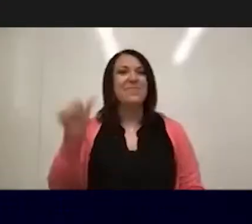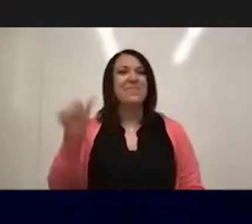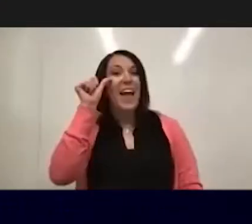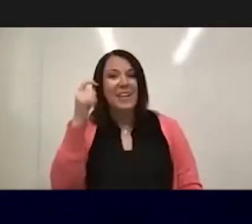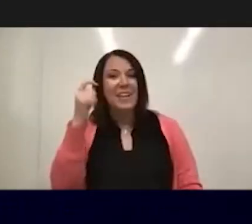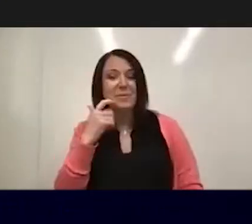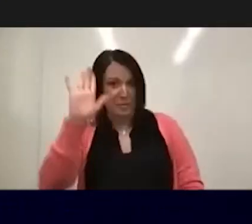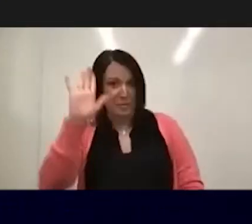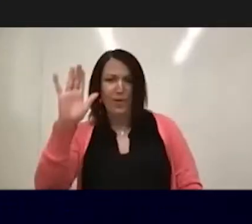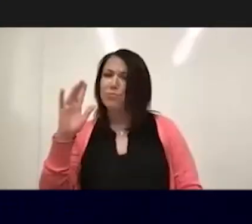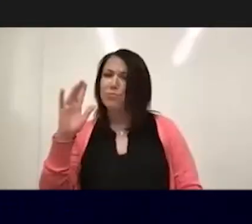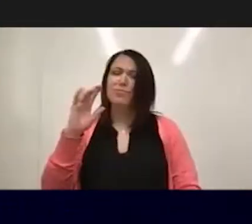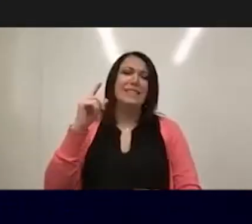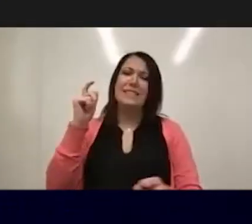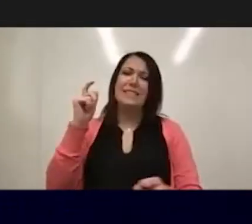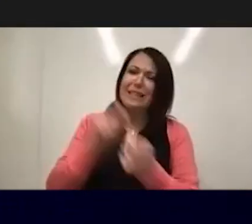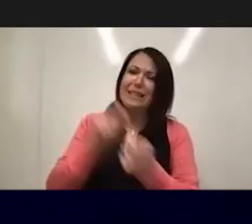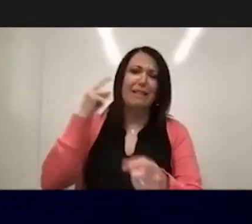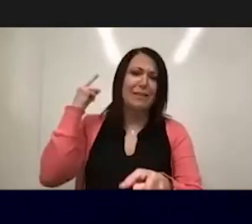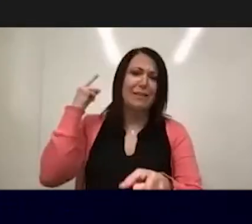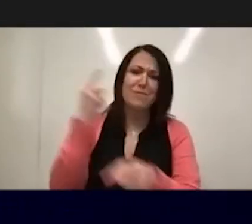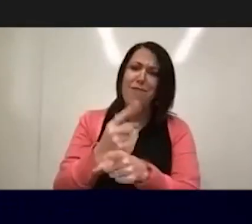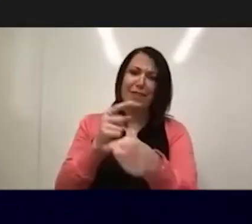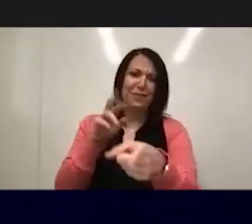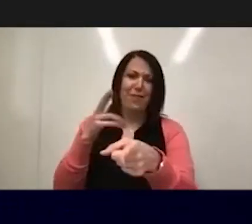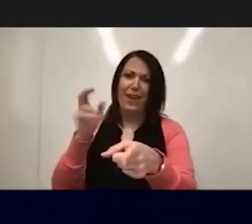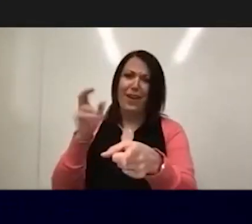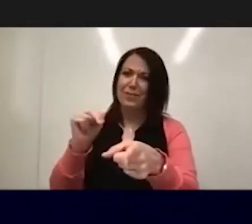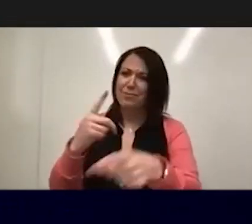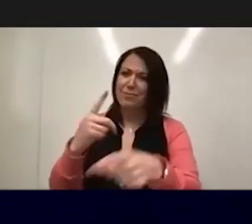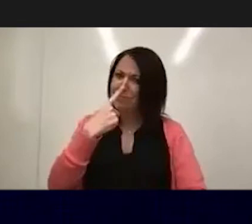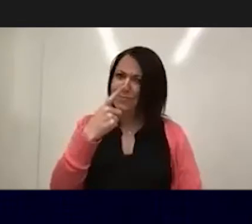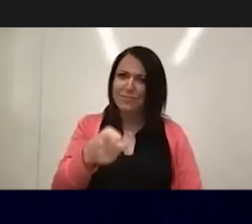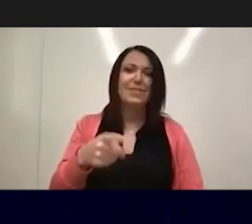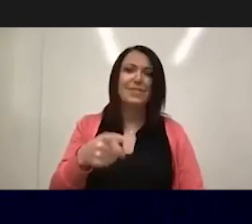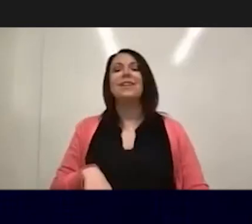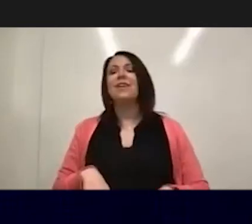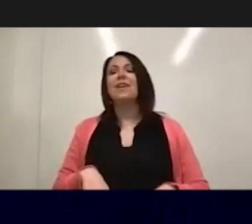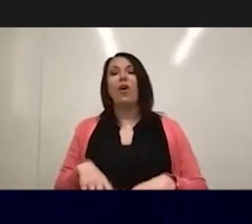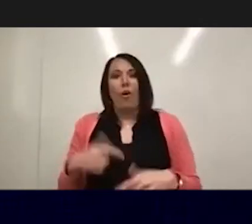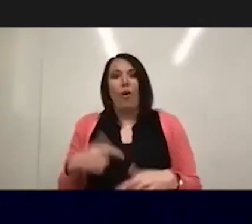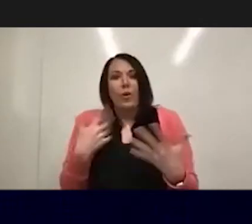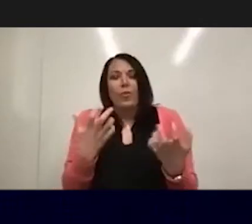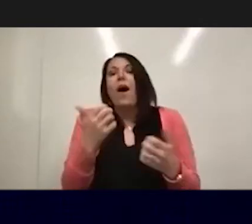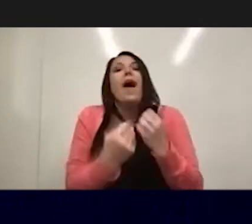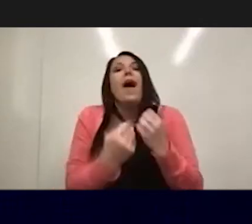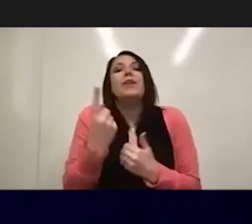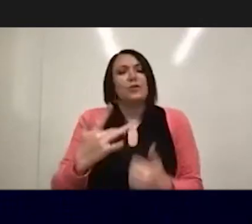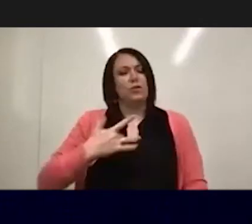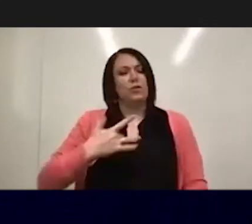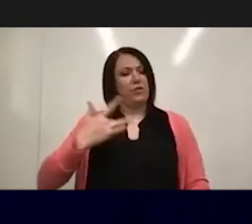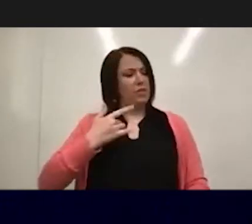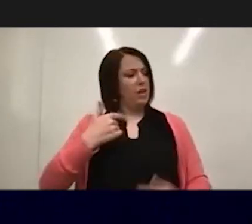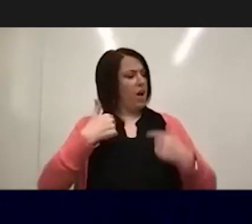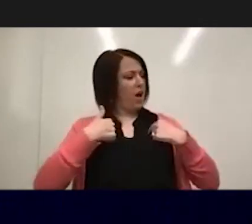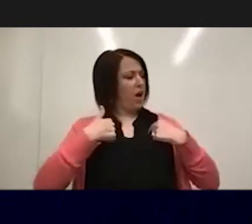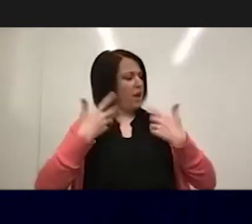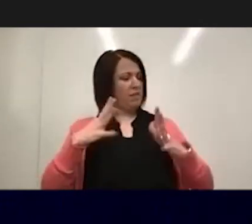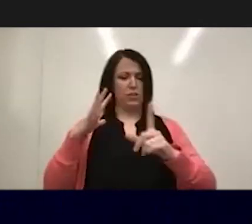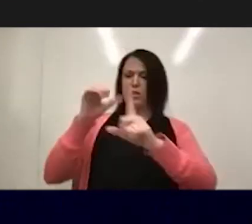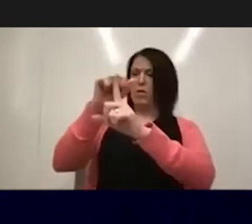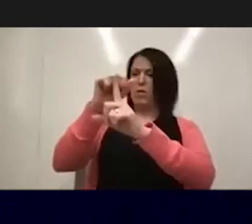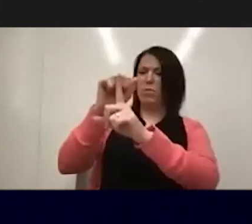Amen to what Ryan said. Absolutely. We want everybody to feel that they've accomplished something beyond themselves.